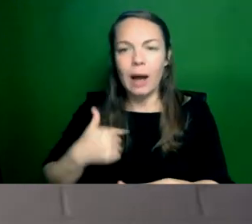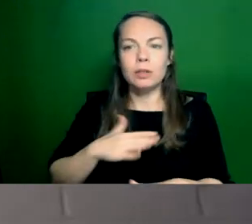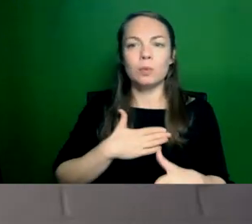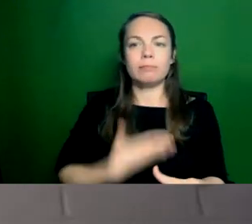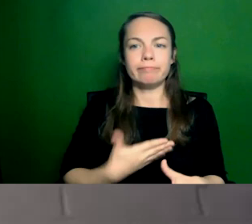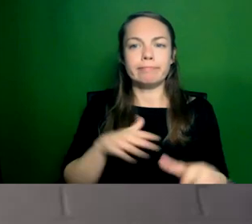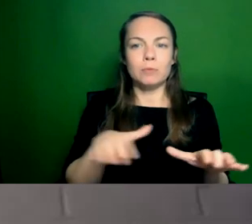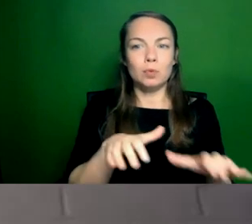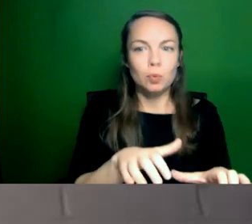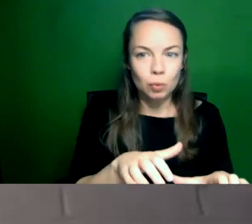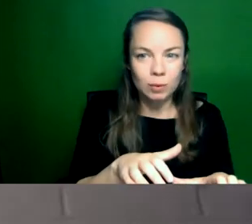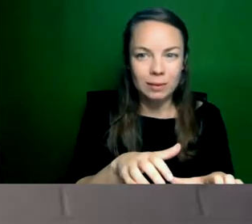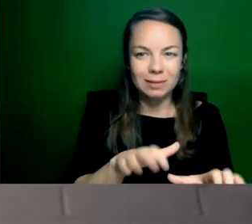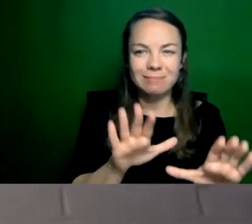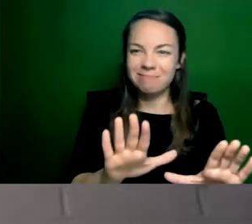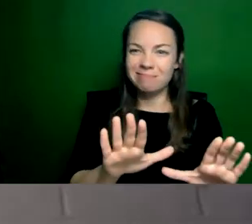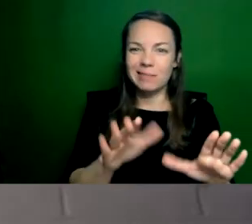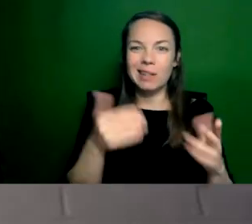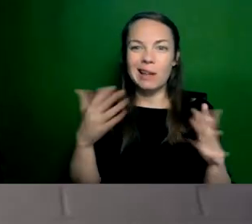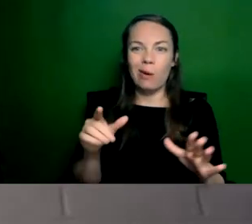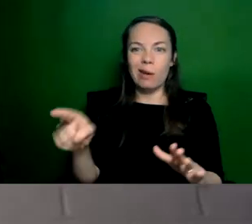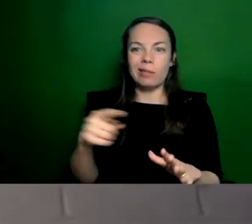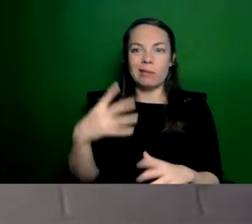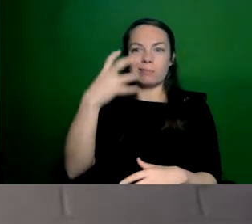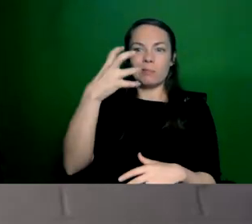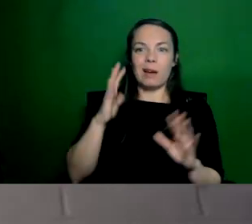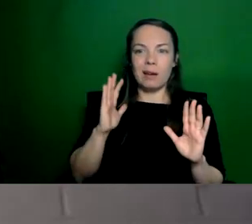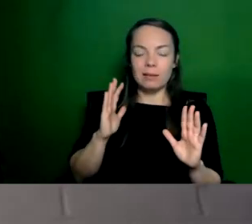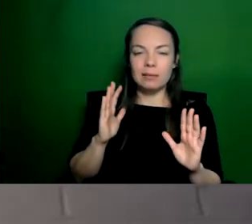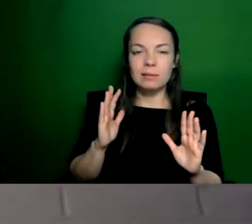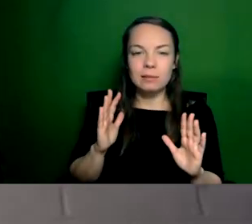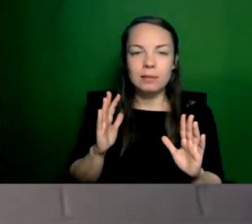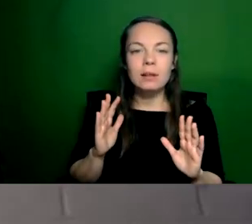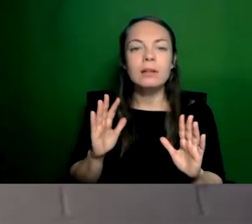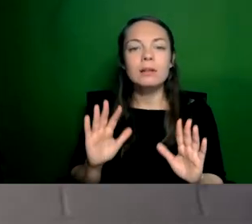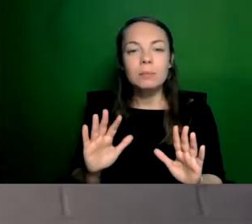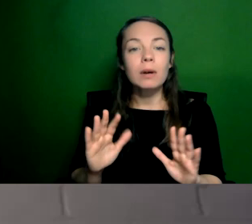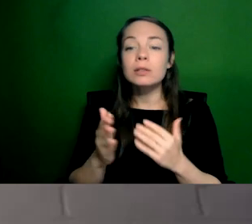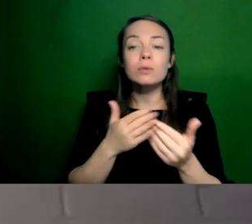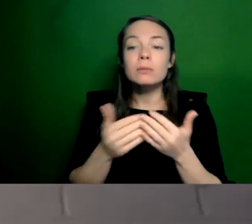And I don't want to catch any flack for it. And I think that however you identify